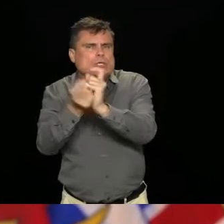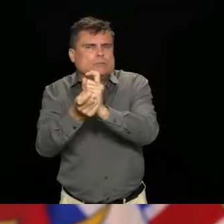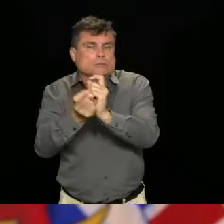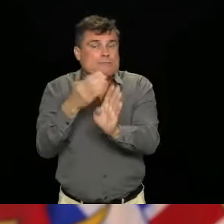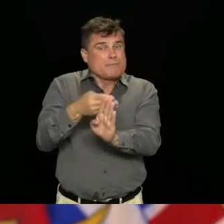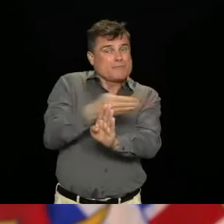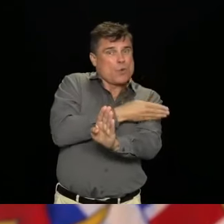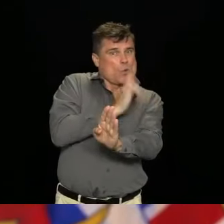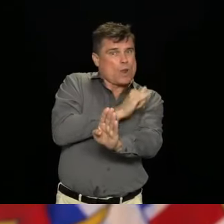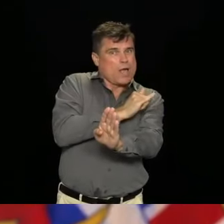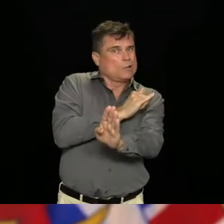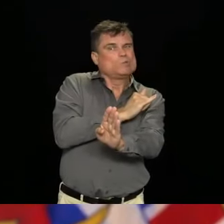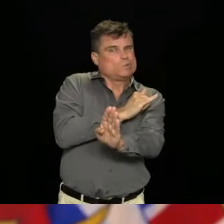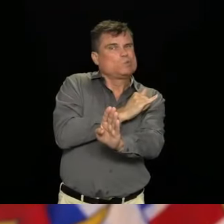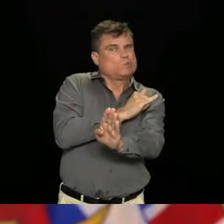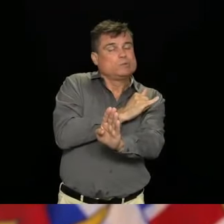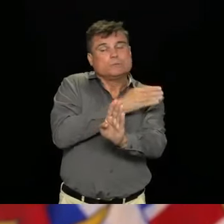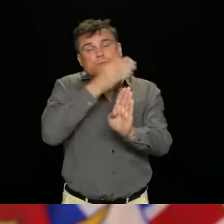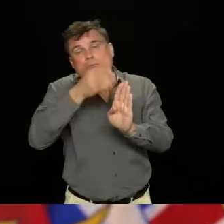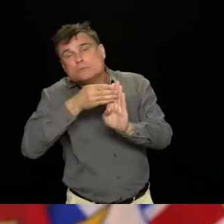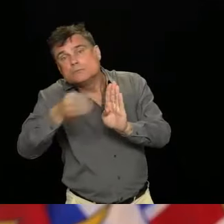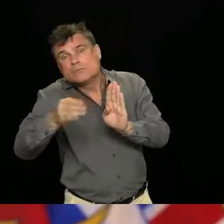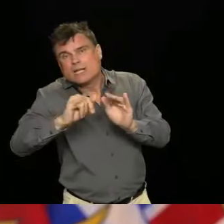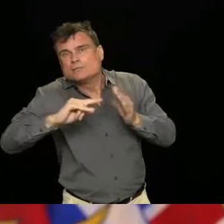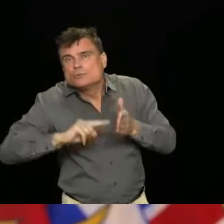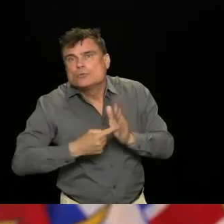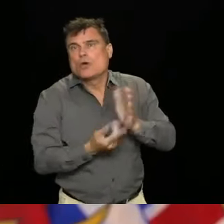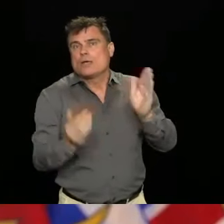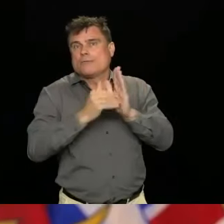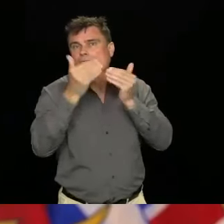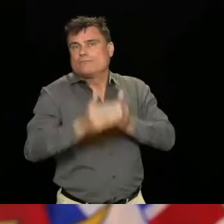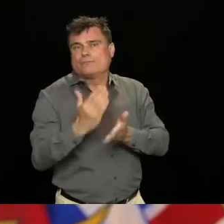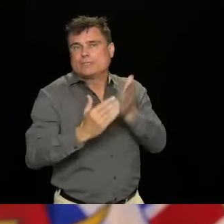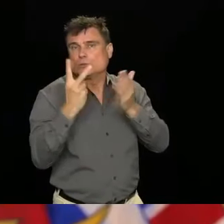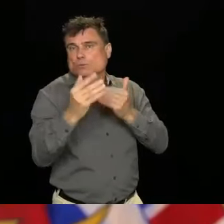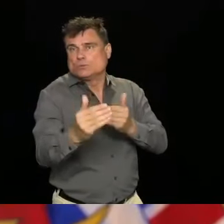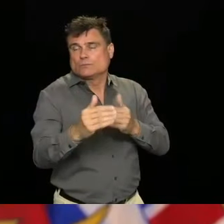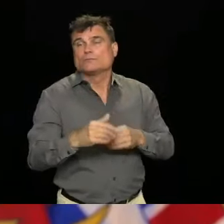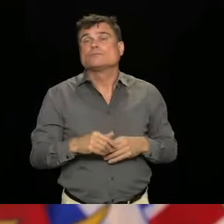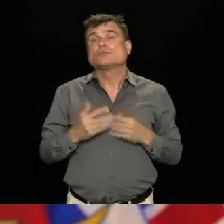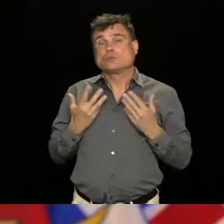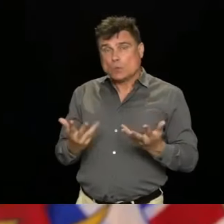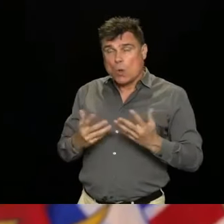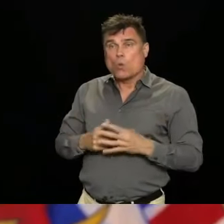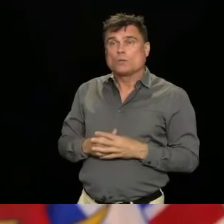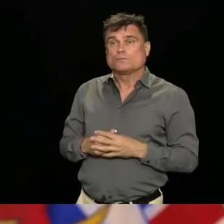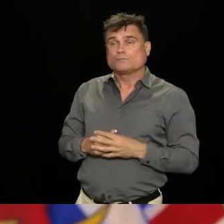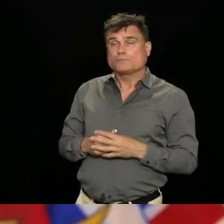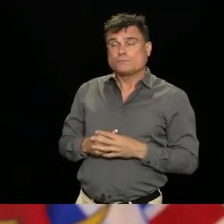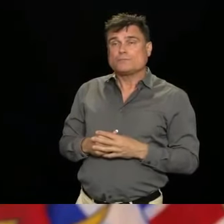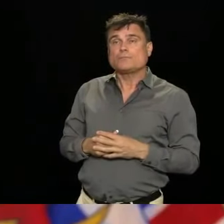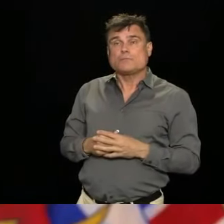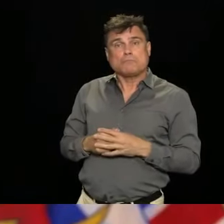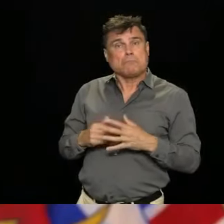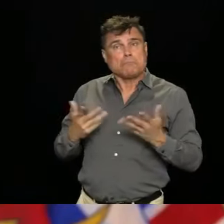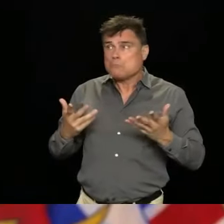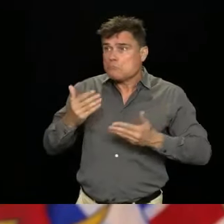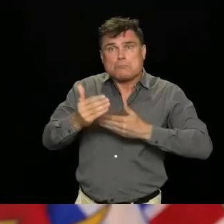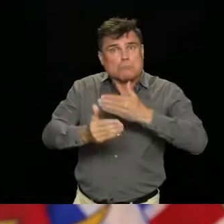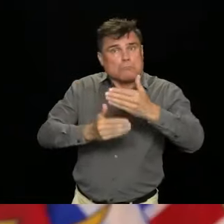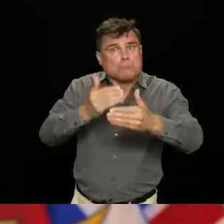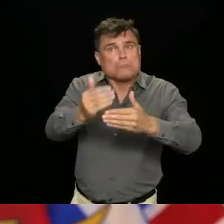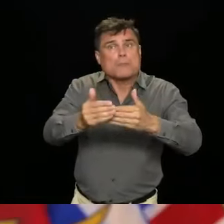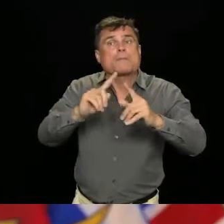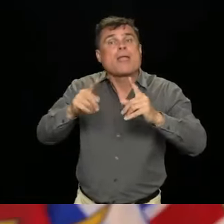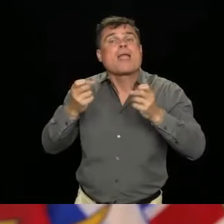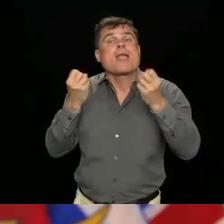actually were created. It doesn't touch the loss of jobs, the huge number of loss of jobs over this time period.